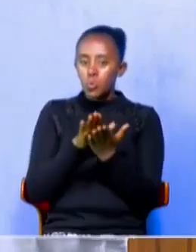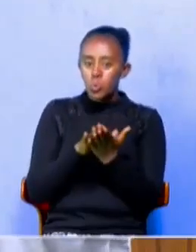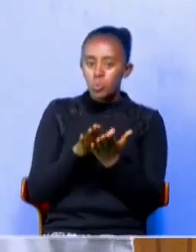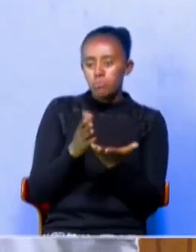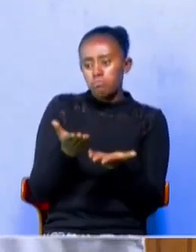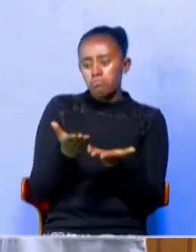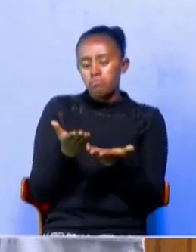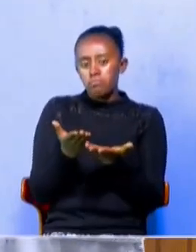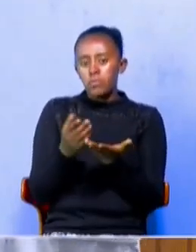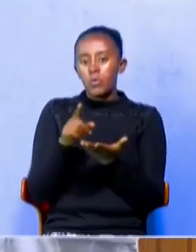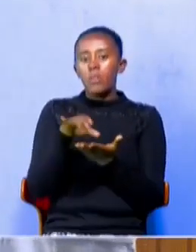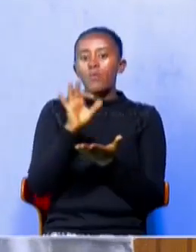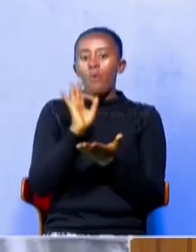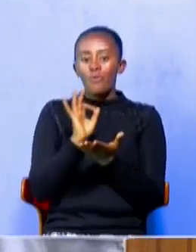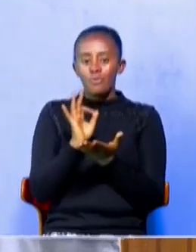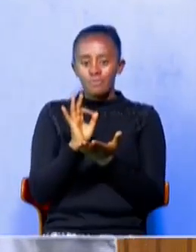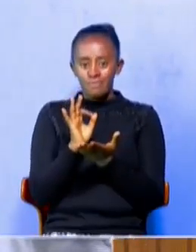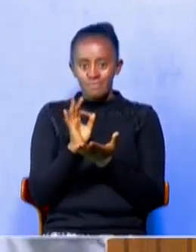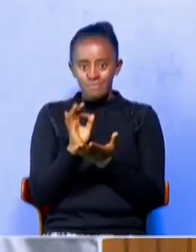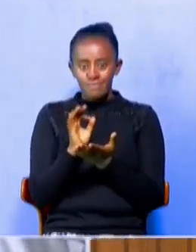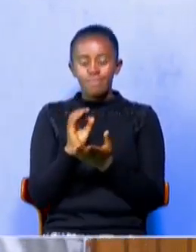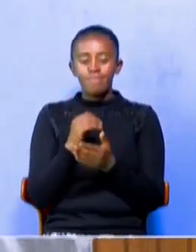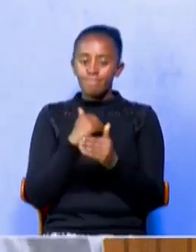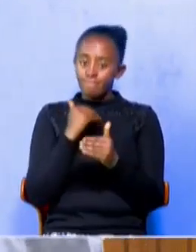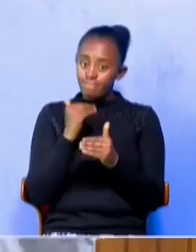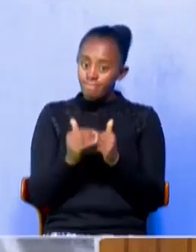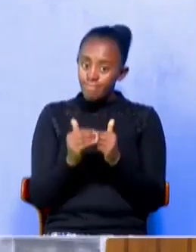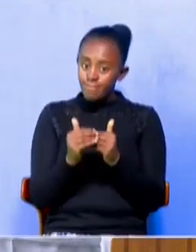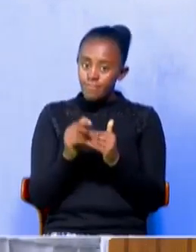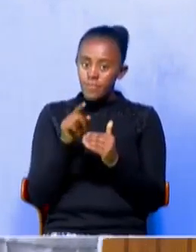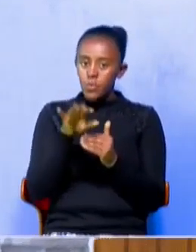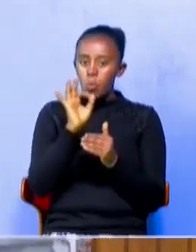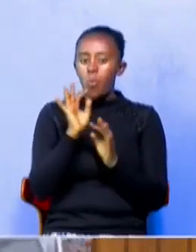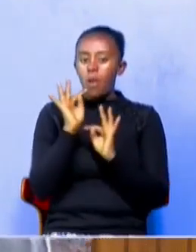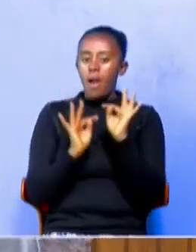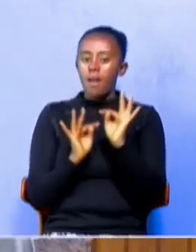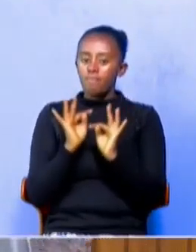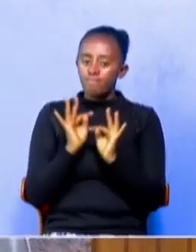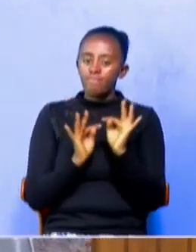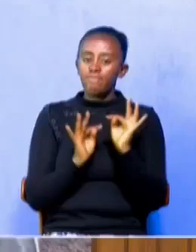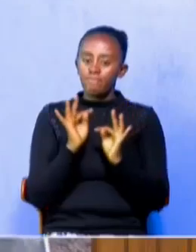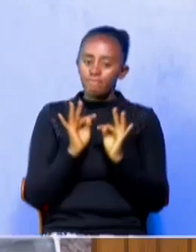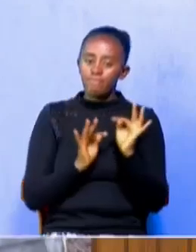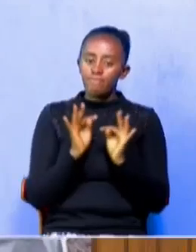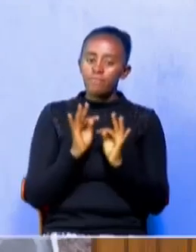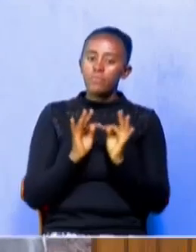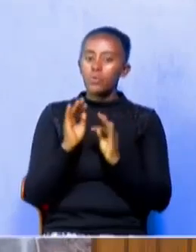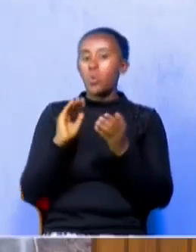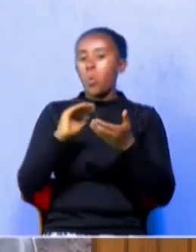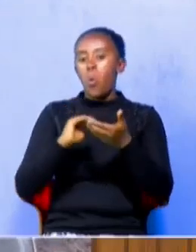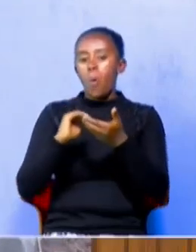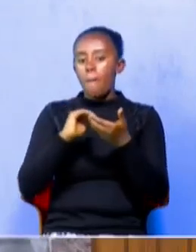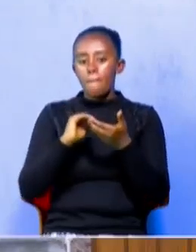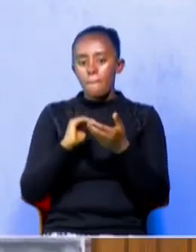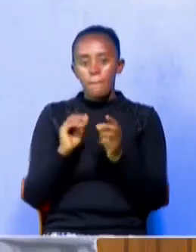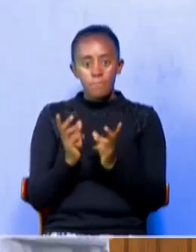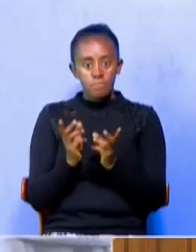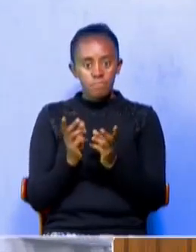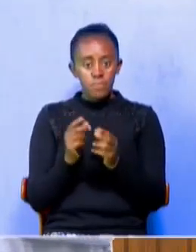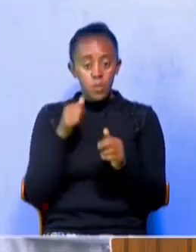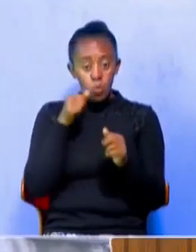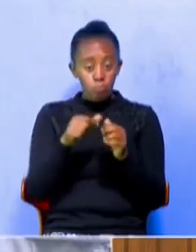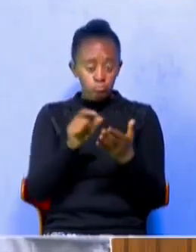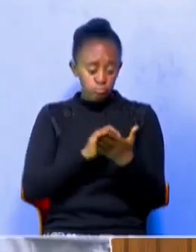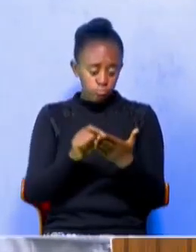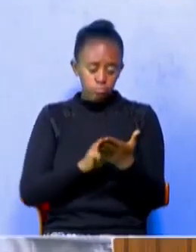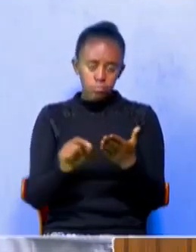right? What you have got. And then you will narrate to the community. So note taking is a very